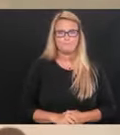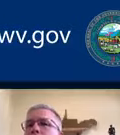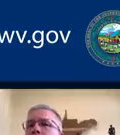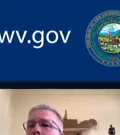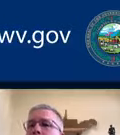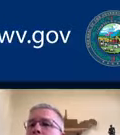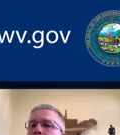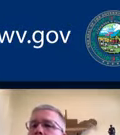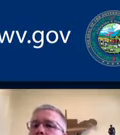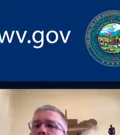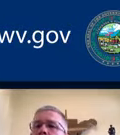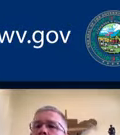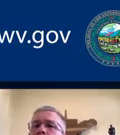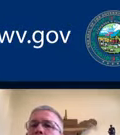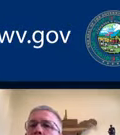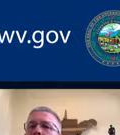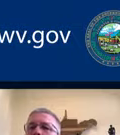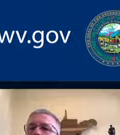Let me just add this, Paul.